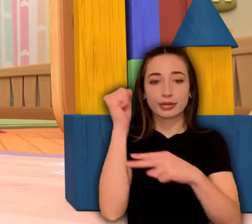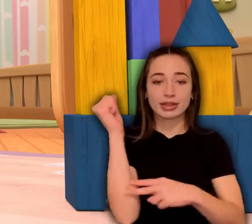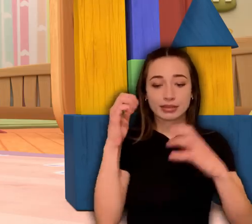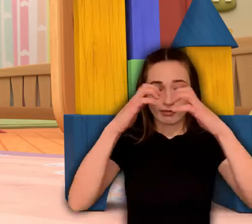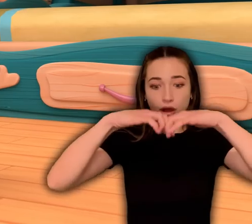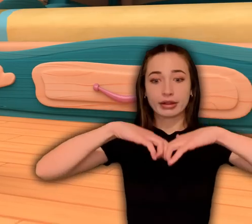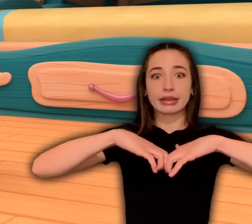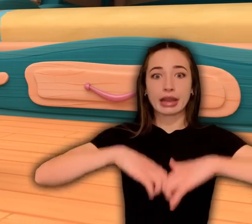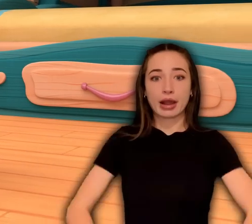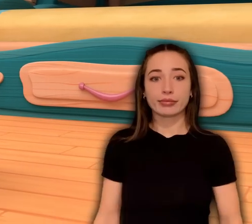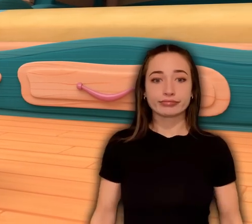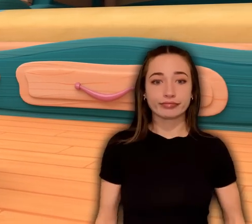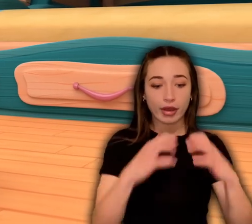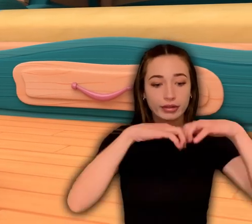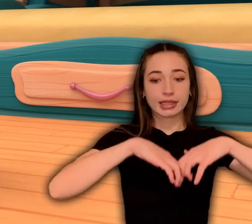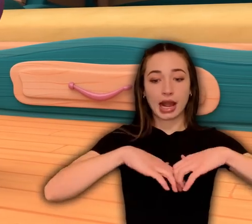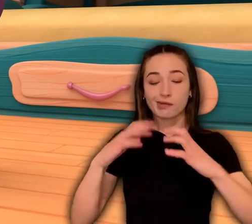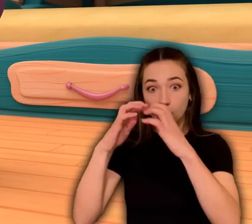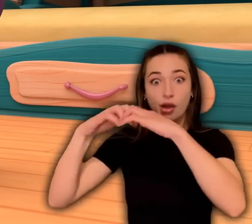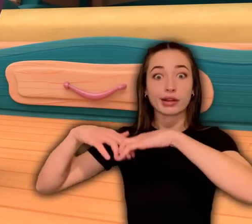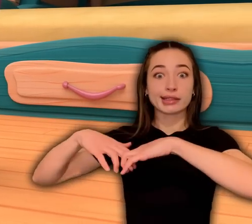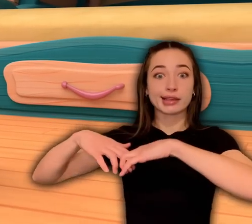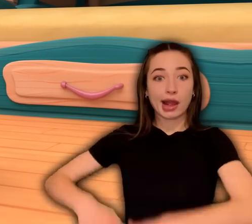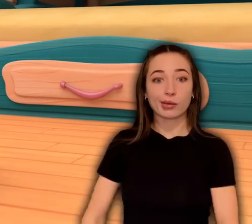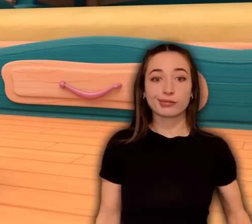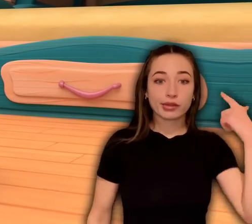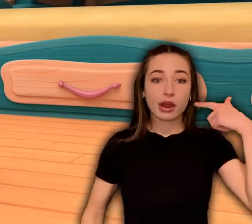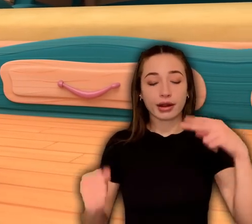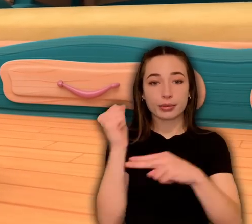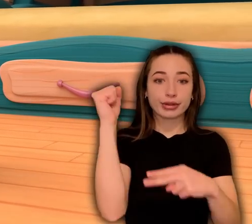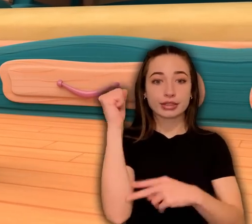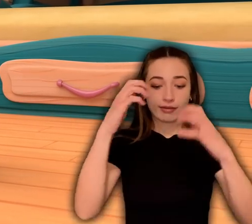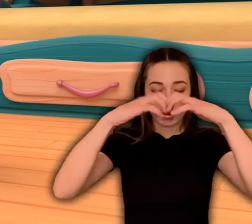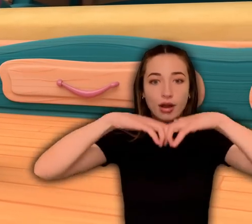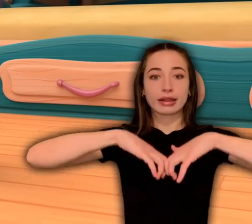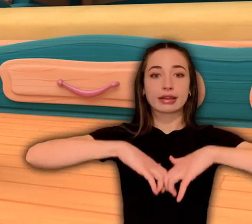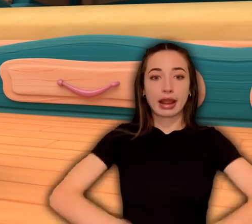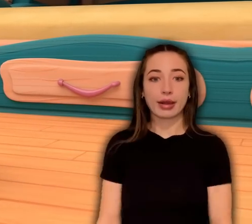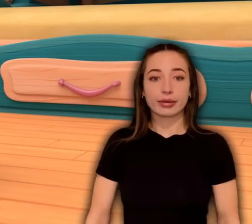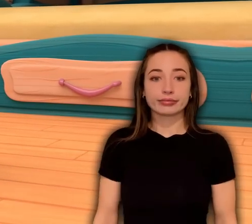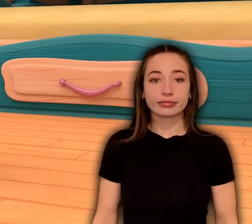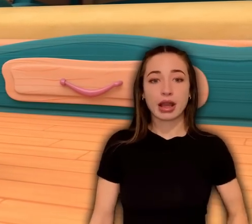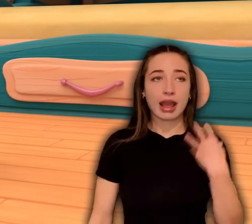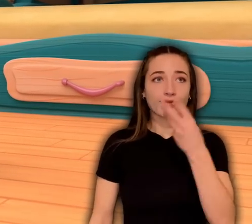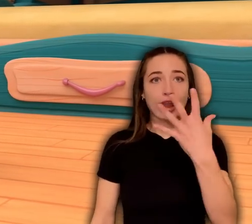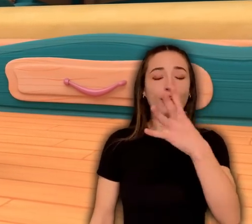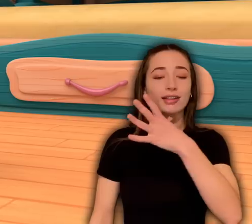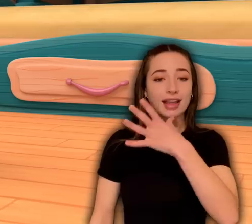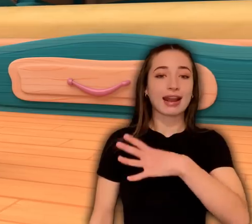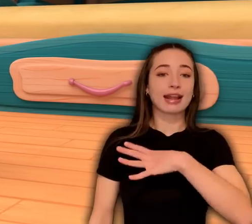London Bridge is falling down falling down falling down London bridge is falling down